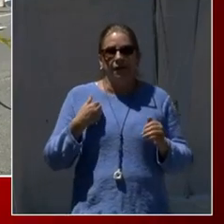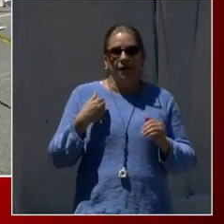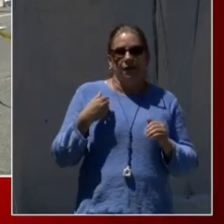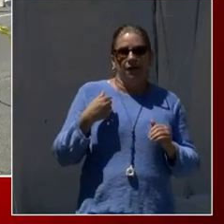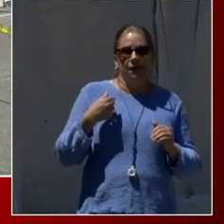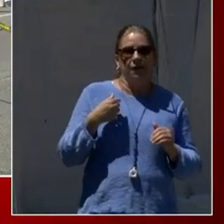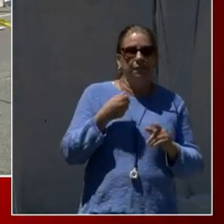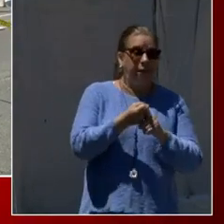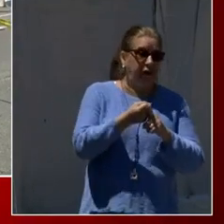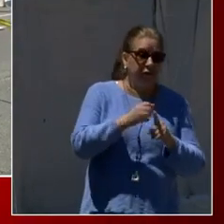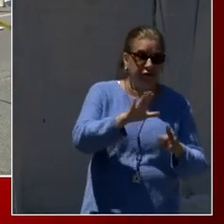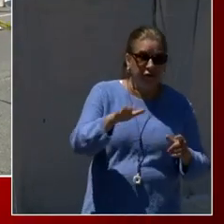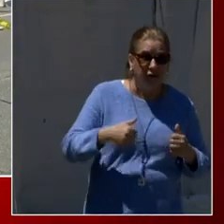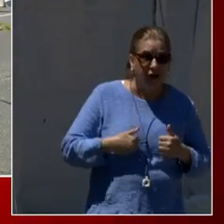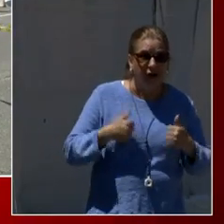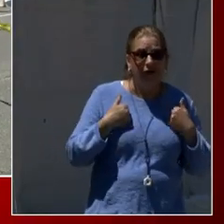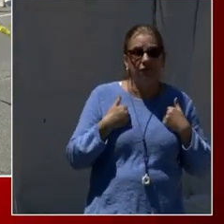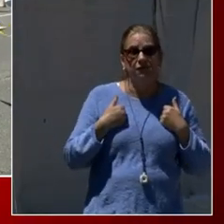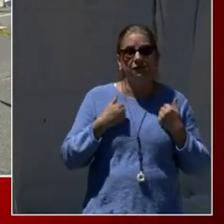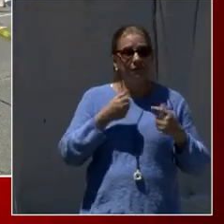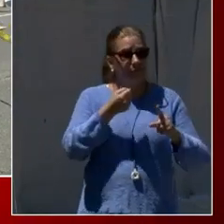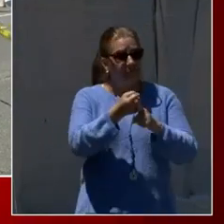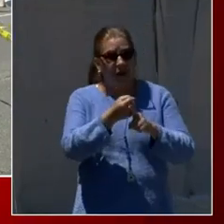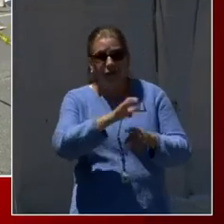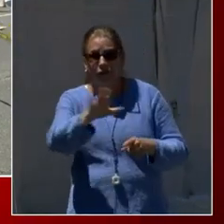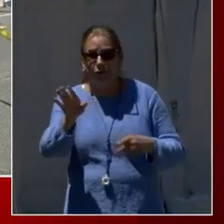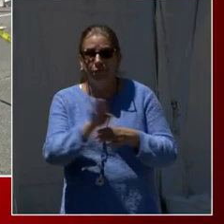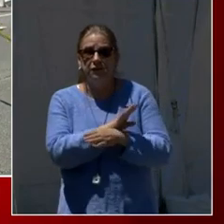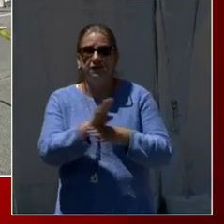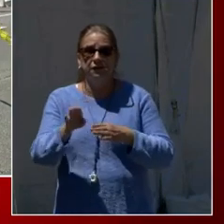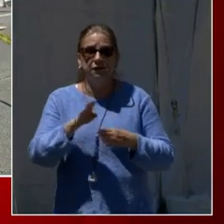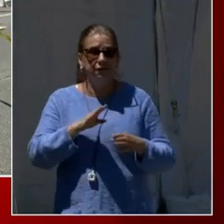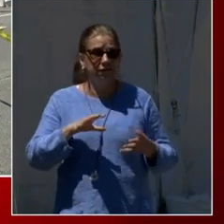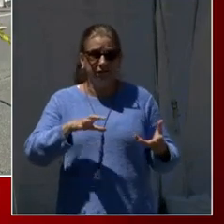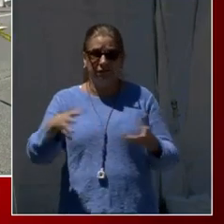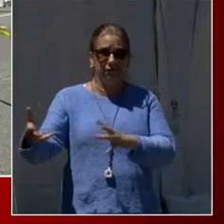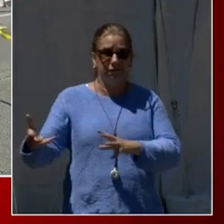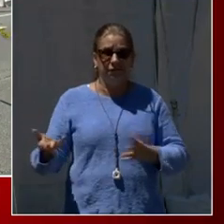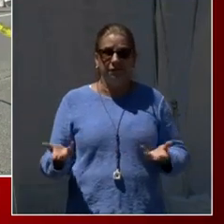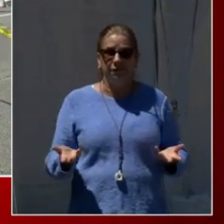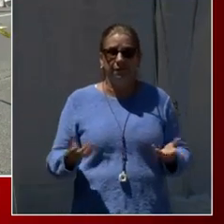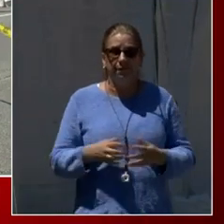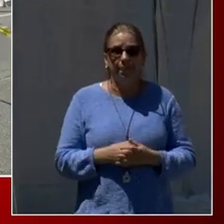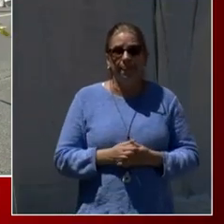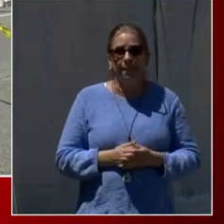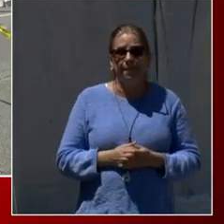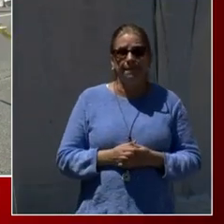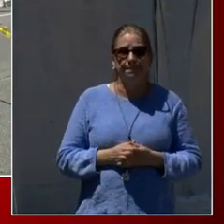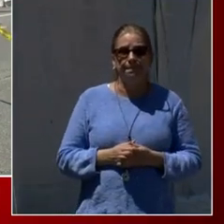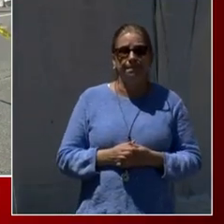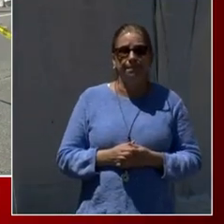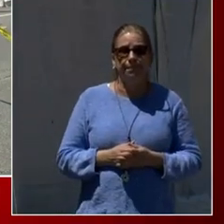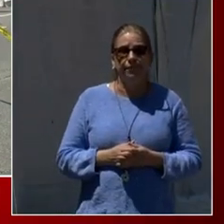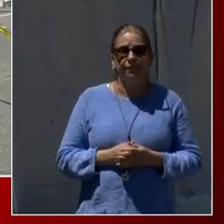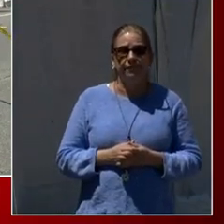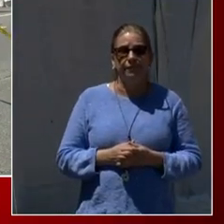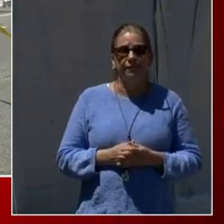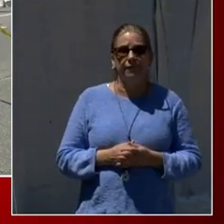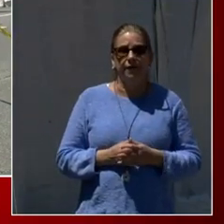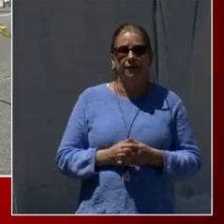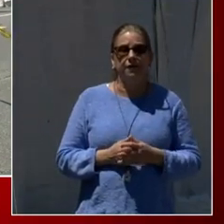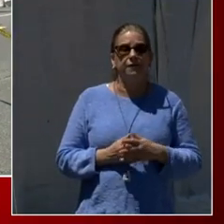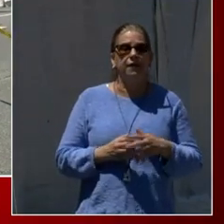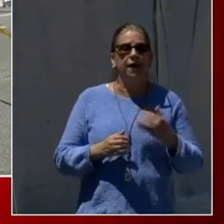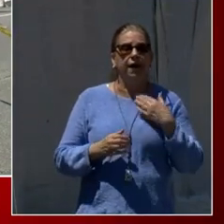businesses, which was significant. And I think that in some cases our juries forgot. And I'm hopeful